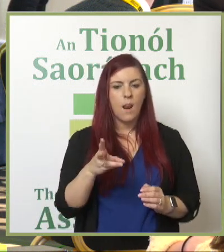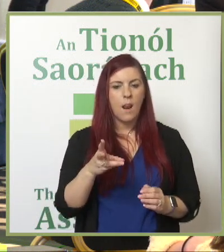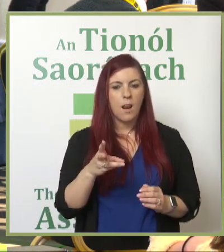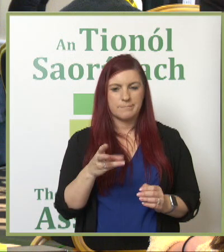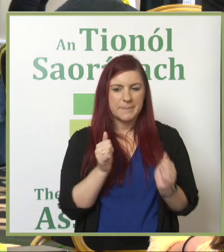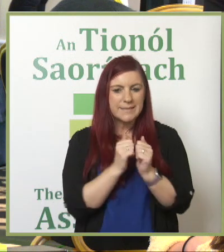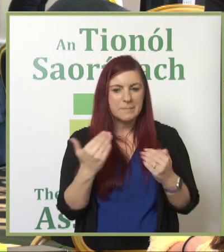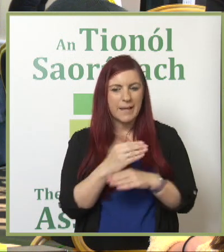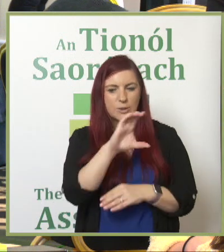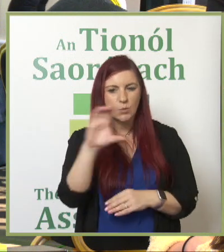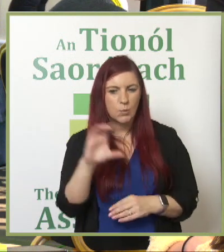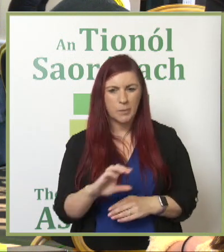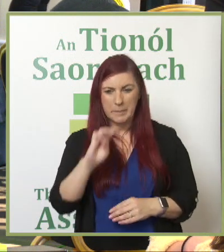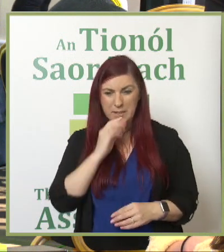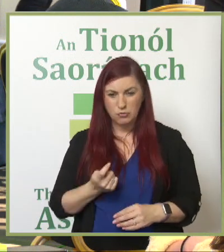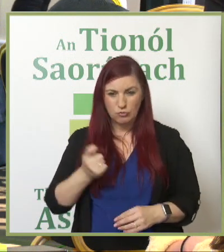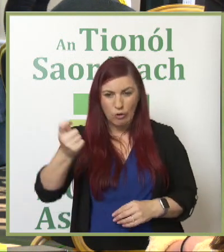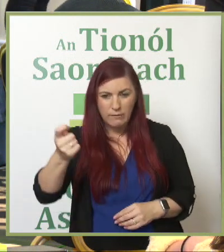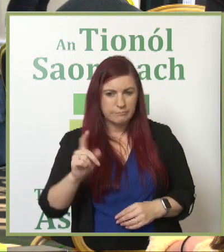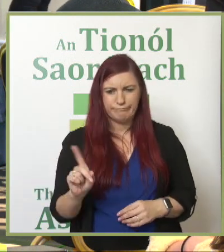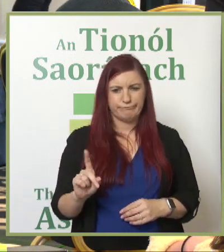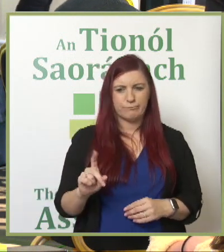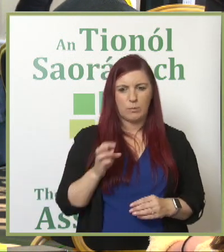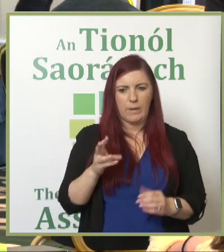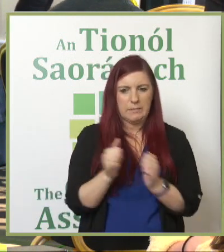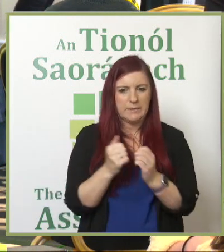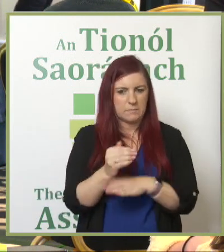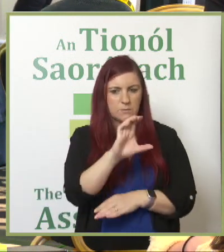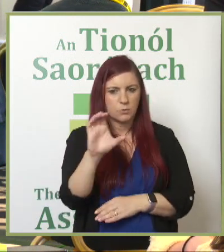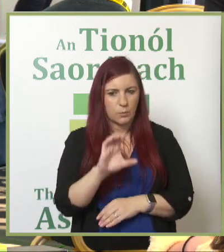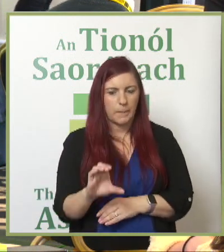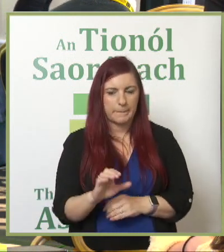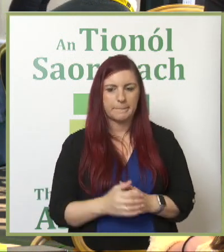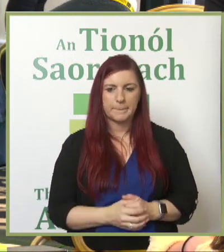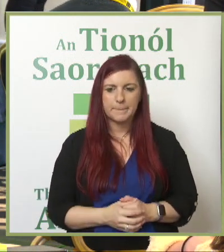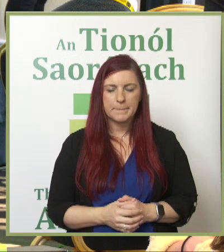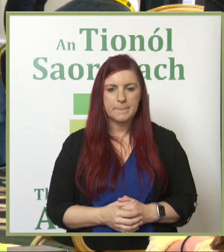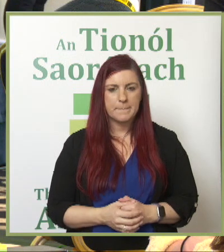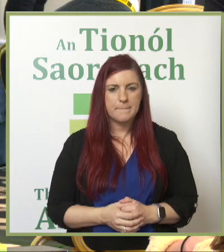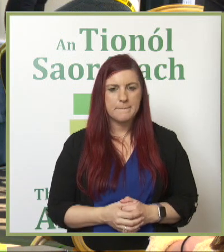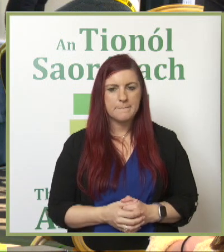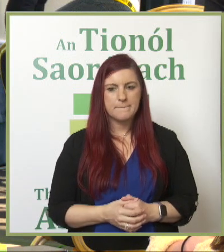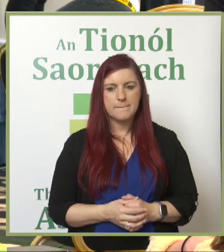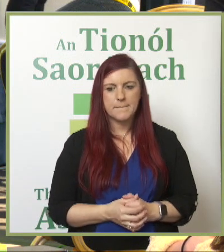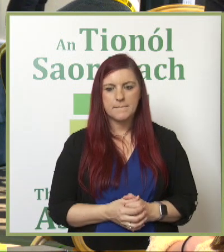by Zoom, so don't have any concerns about travelling for meetings. We'll do most of it by Zoom, so you'll be fine.